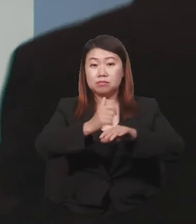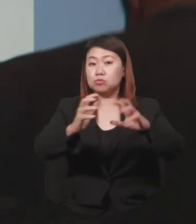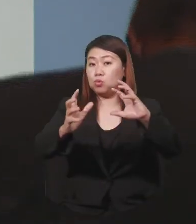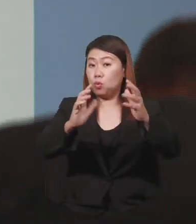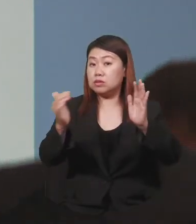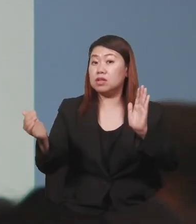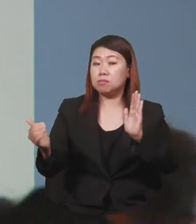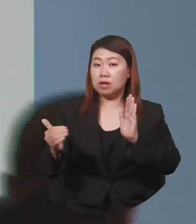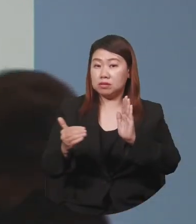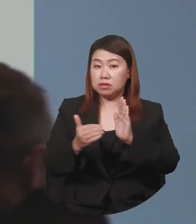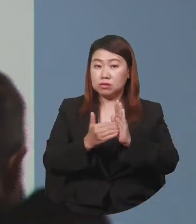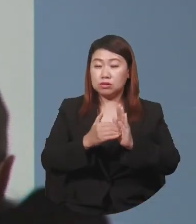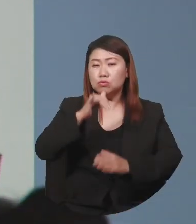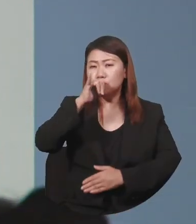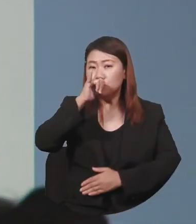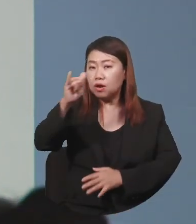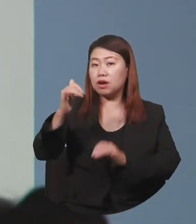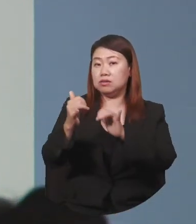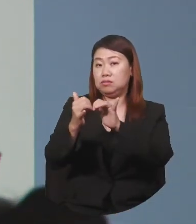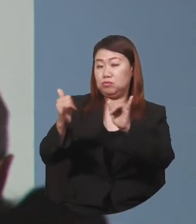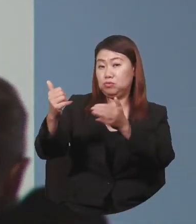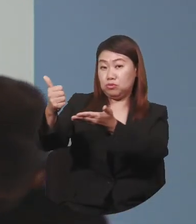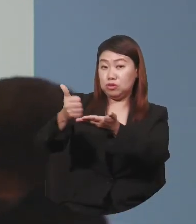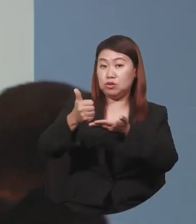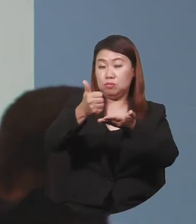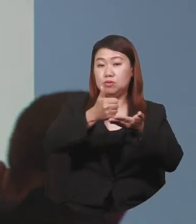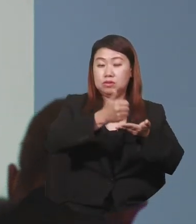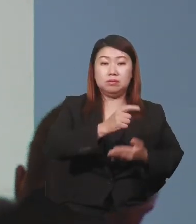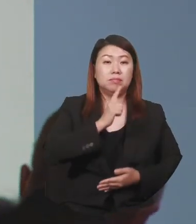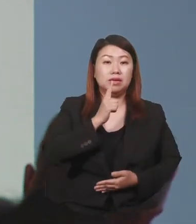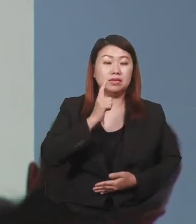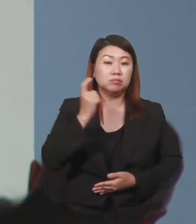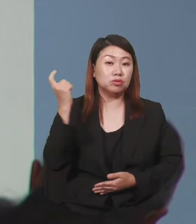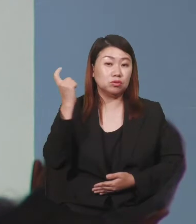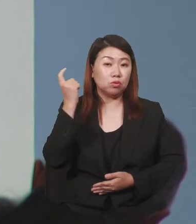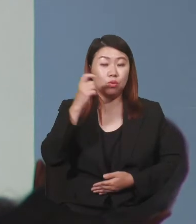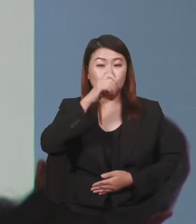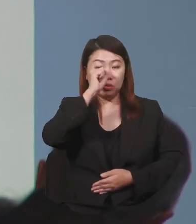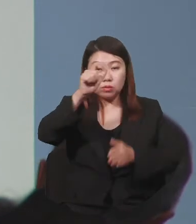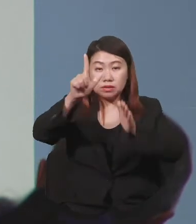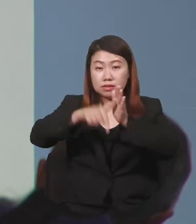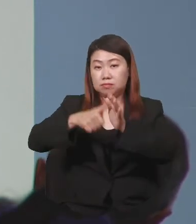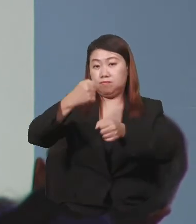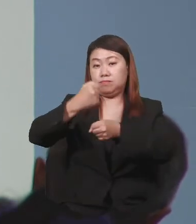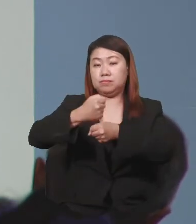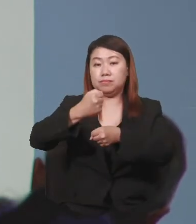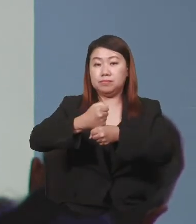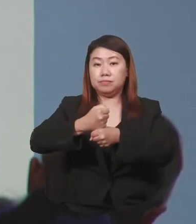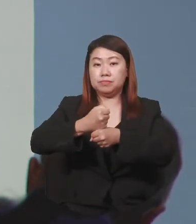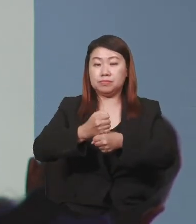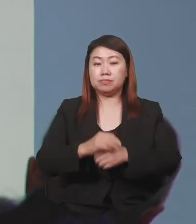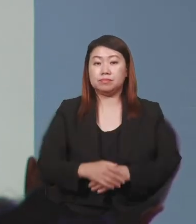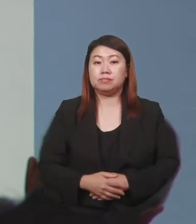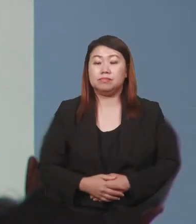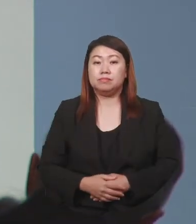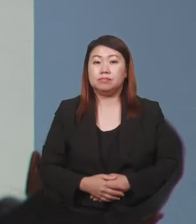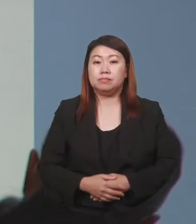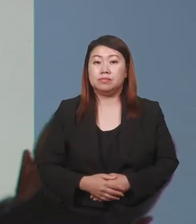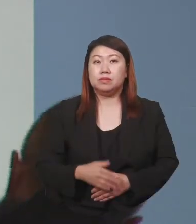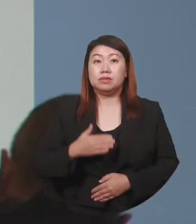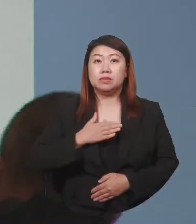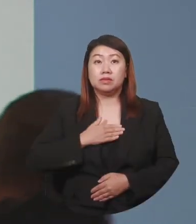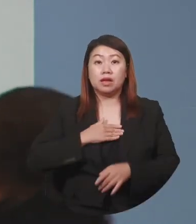speakers. Thank you very much once again. And in particular, we would like to express our warmest appreciation to